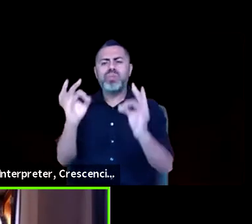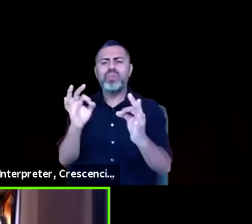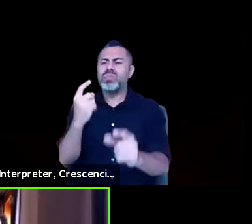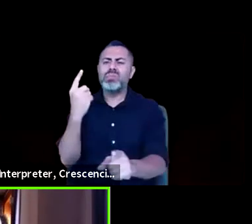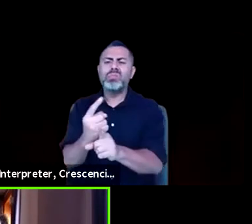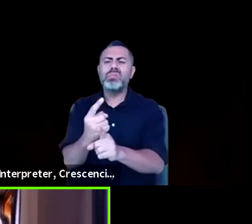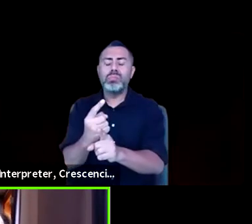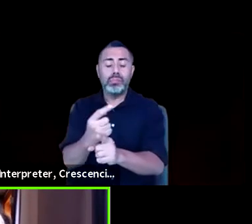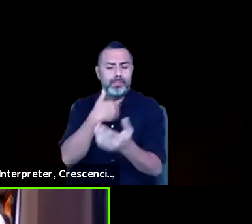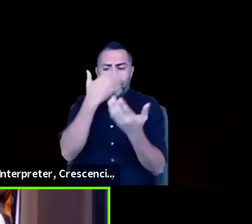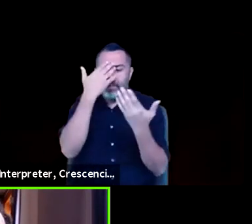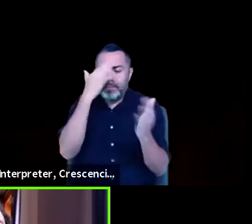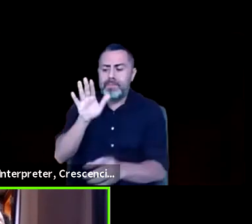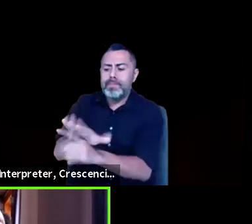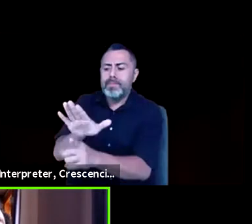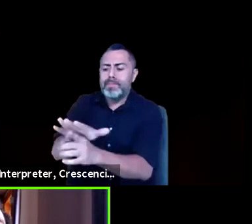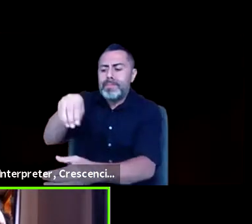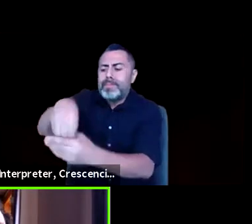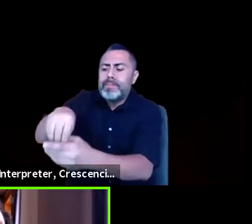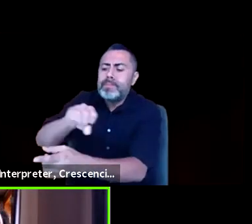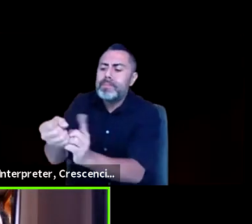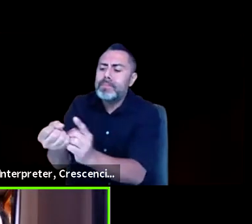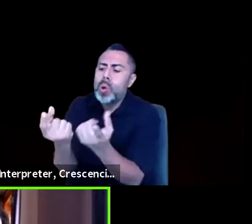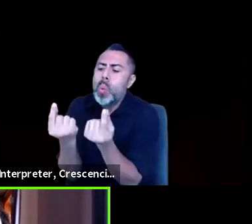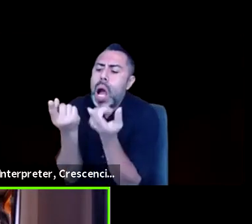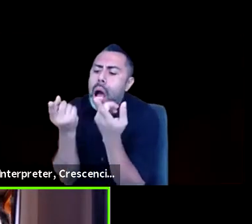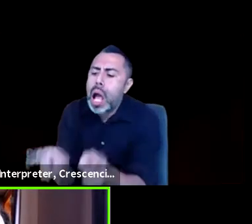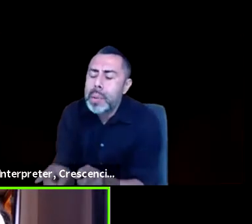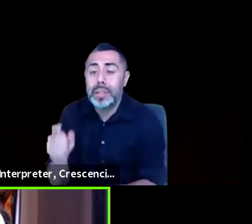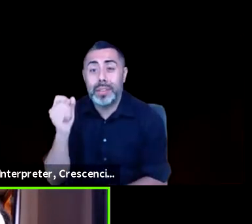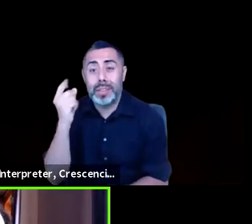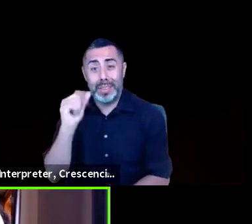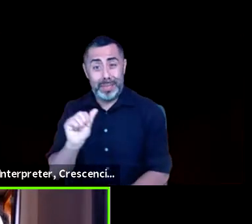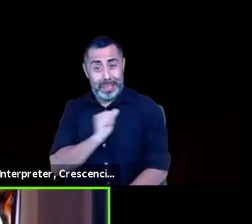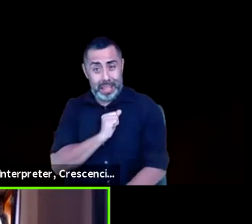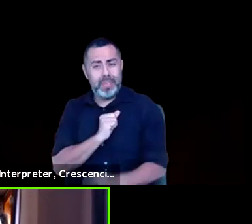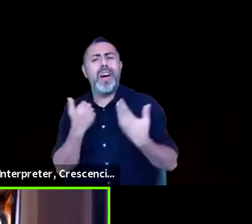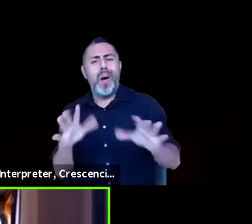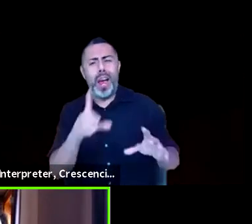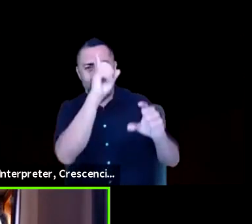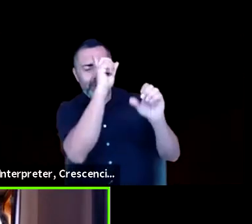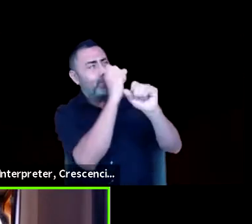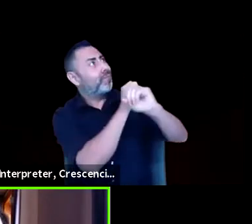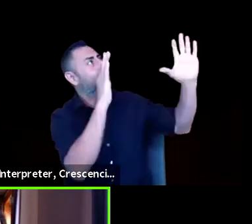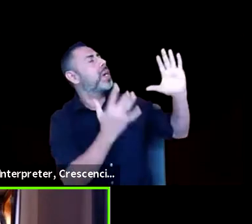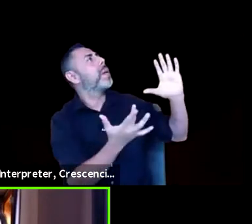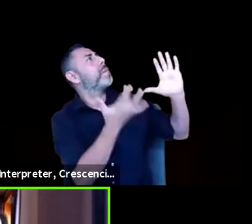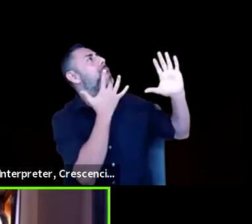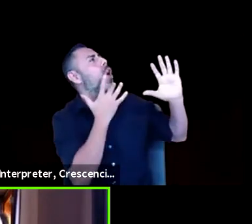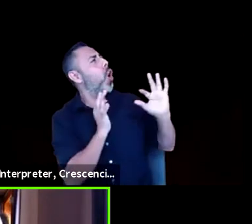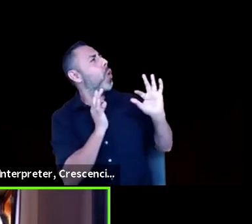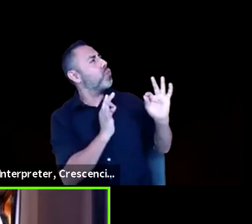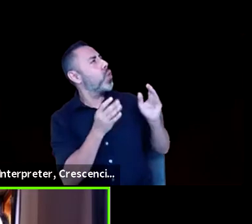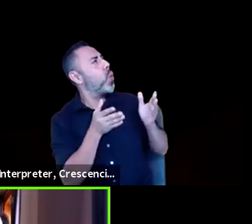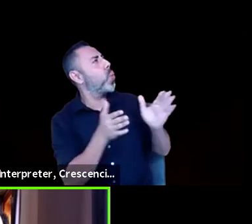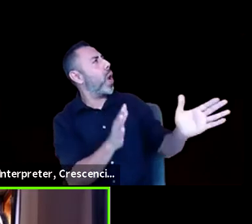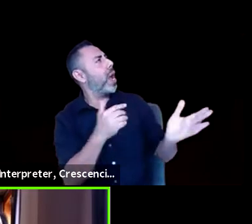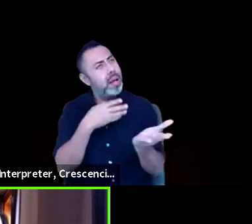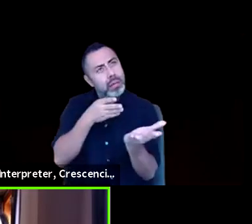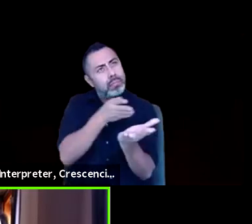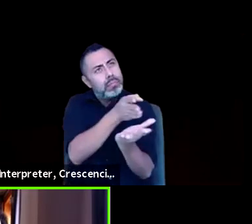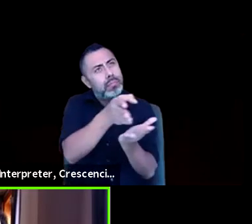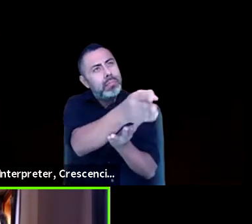to whether, like there's a preferred way of moving through the world that I have for sure. So even me saying that part of my